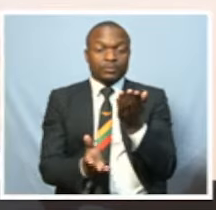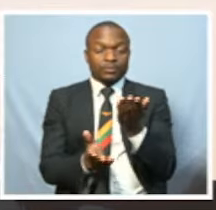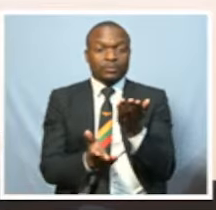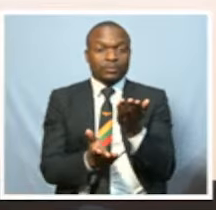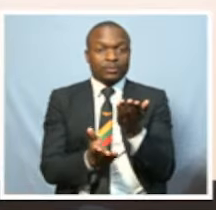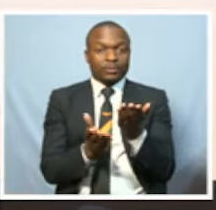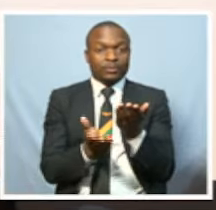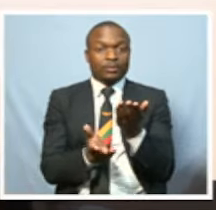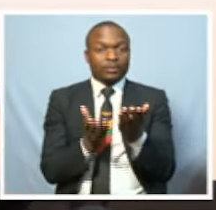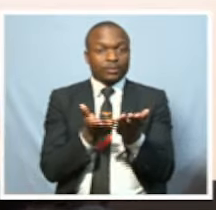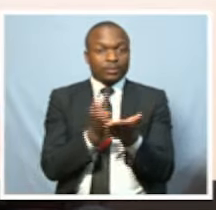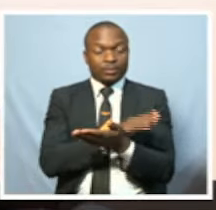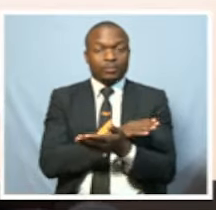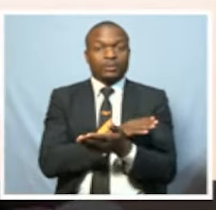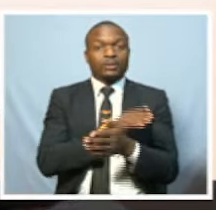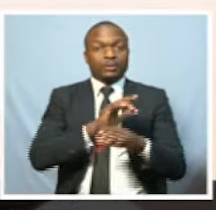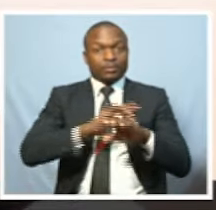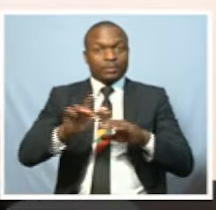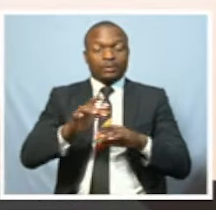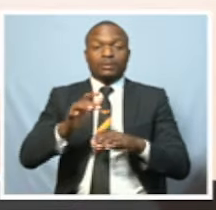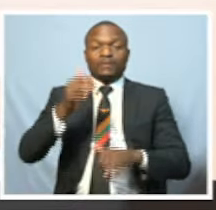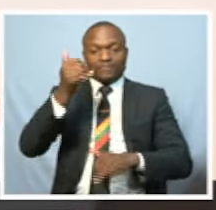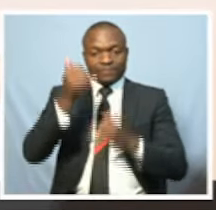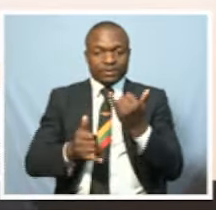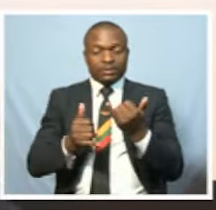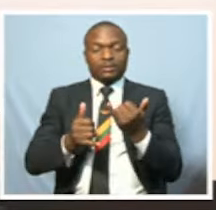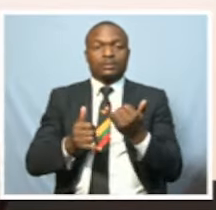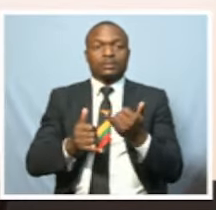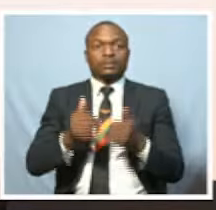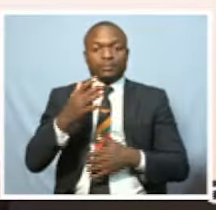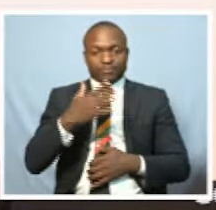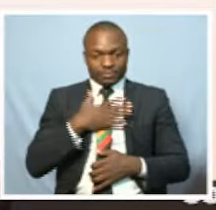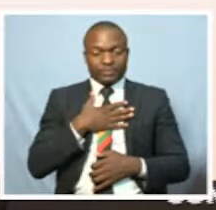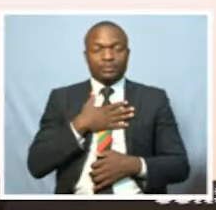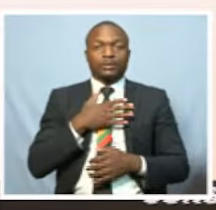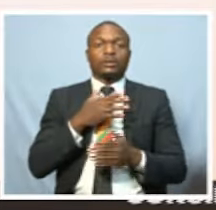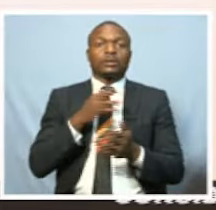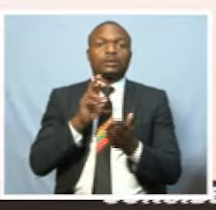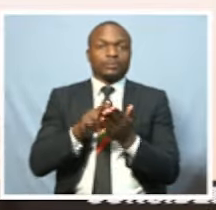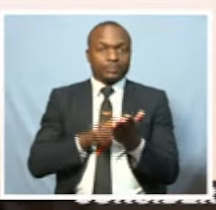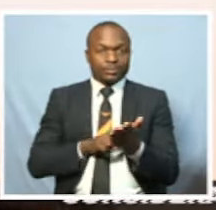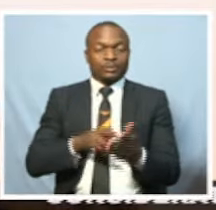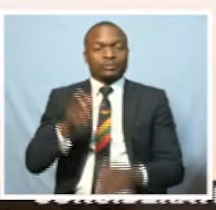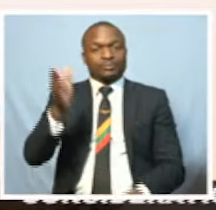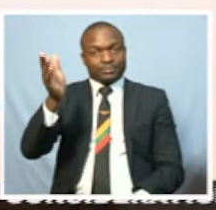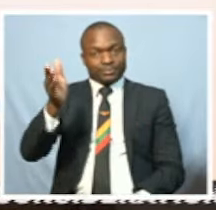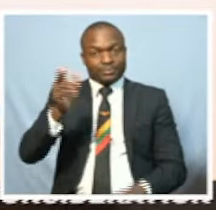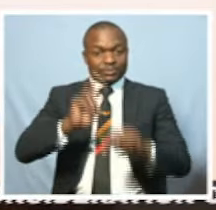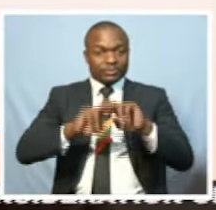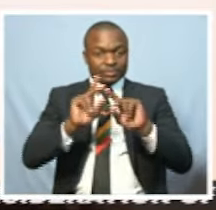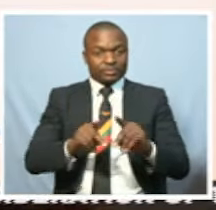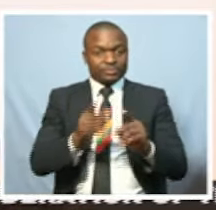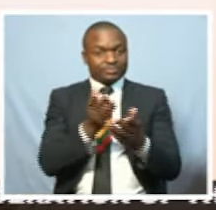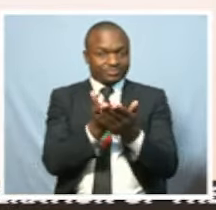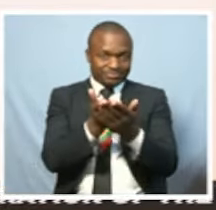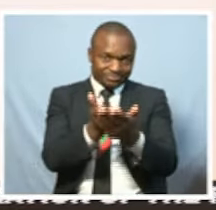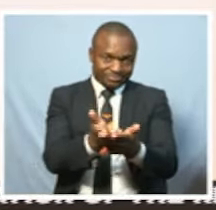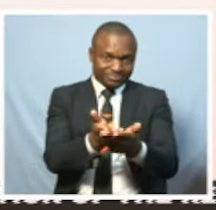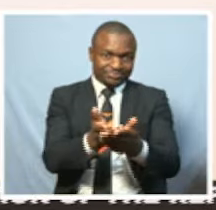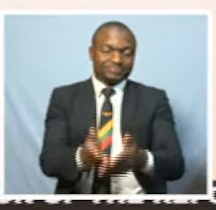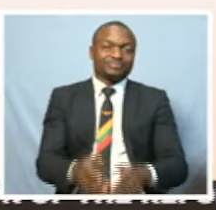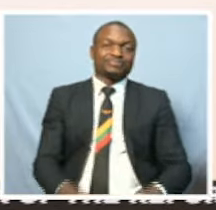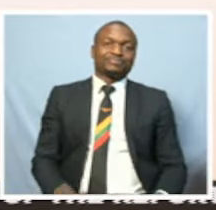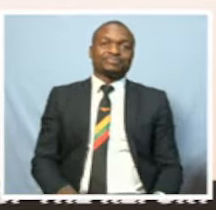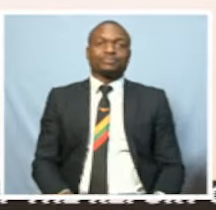empty, and that marks my end of the presentation. Chair, I thank you.